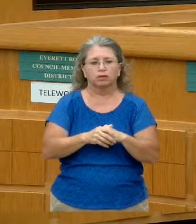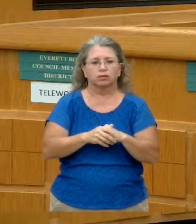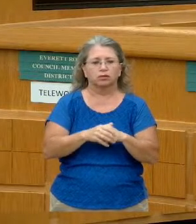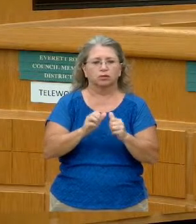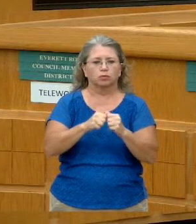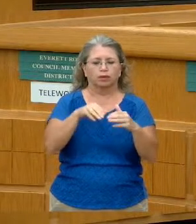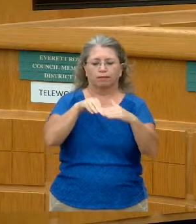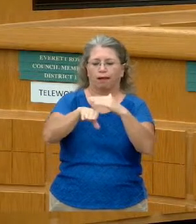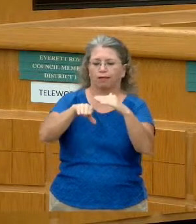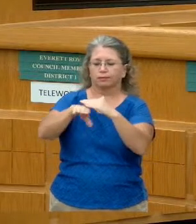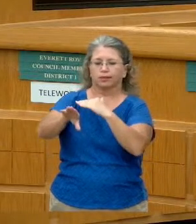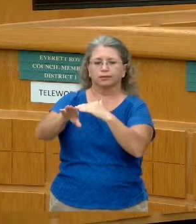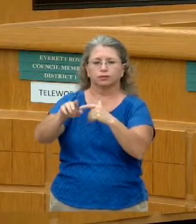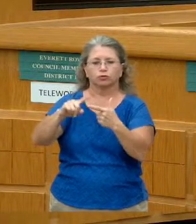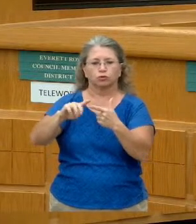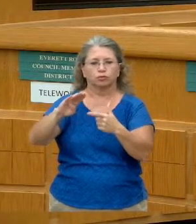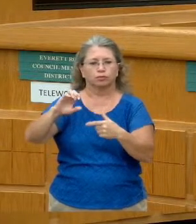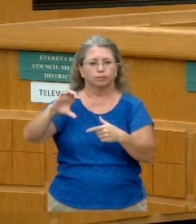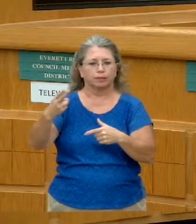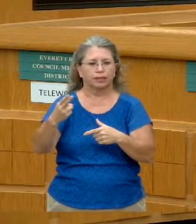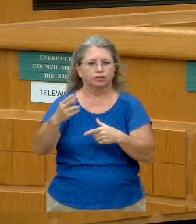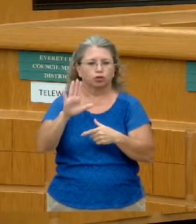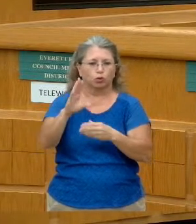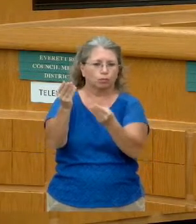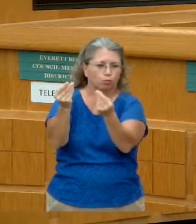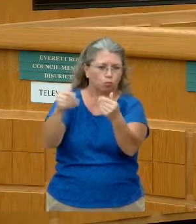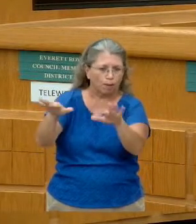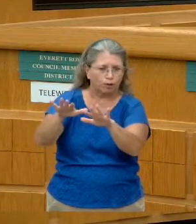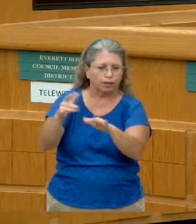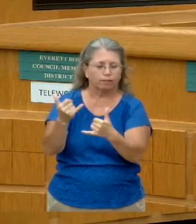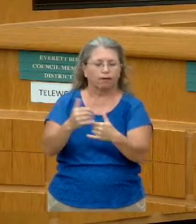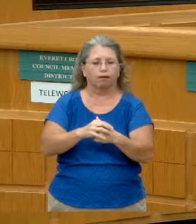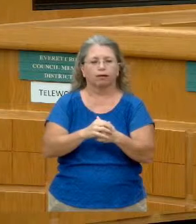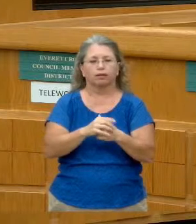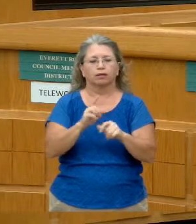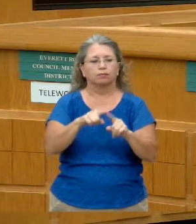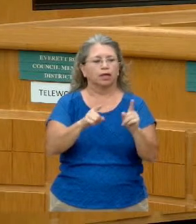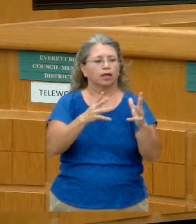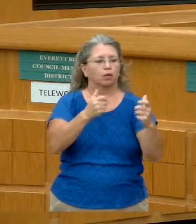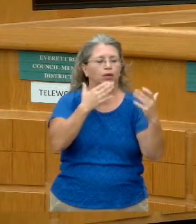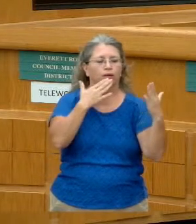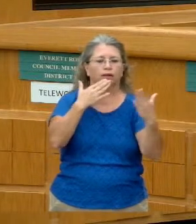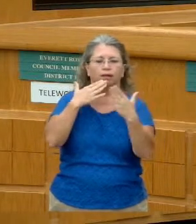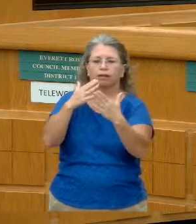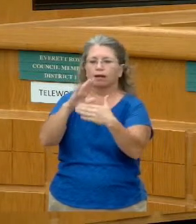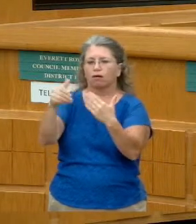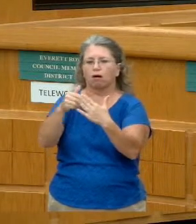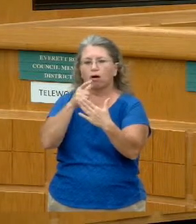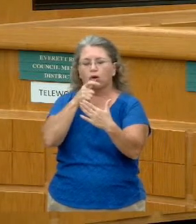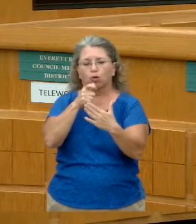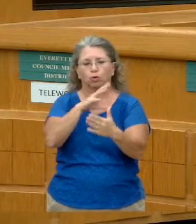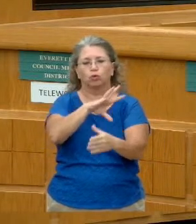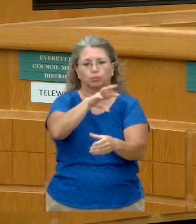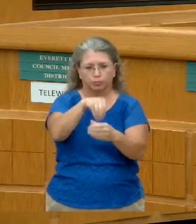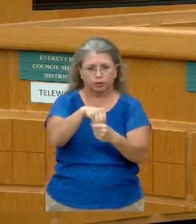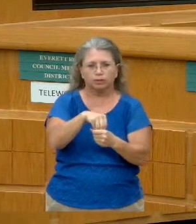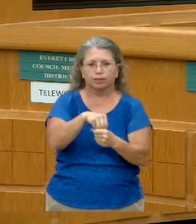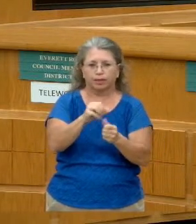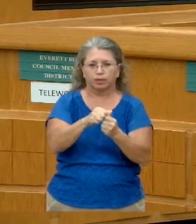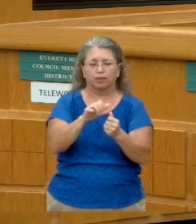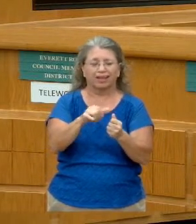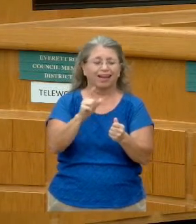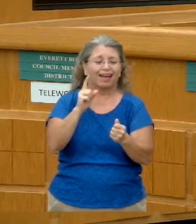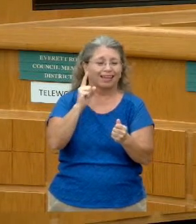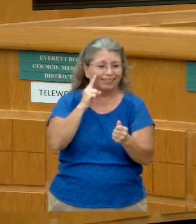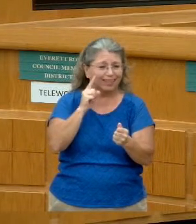to your properties. But we want to thank everyone that did participate, and I think you'll see the results. Hopefully